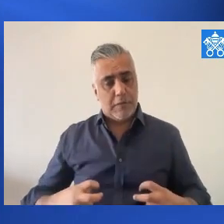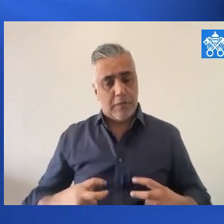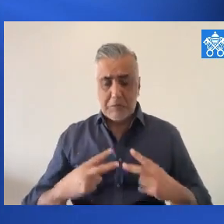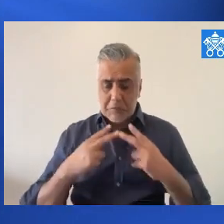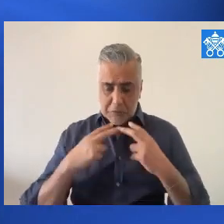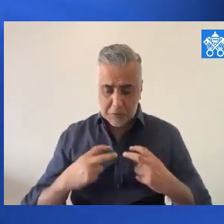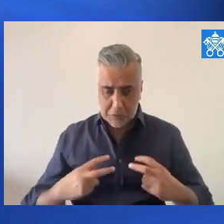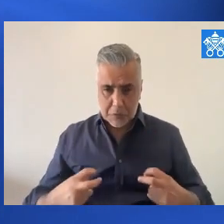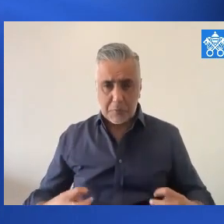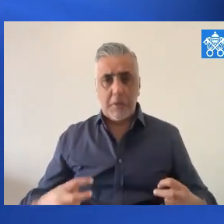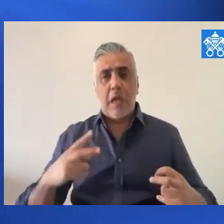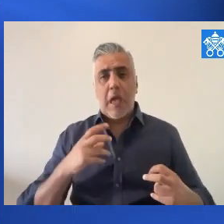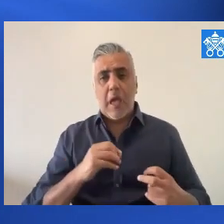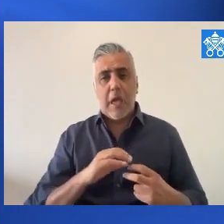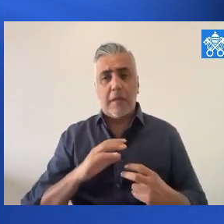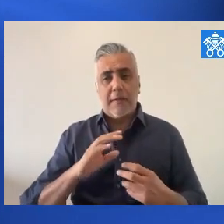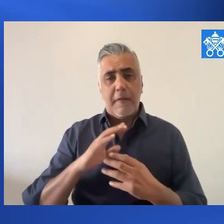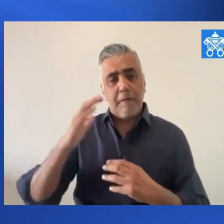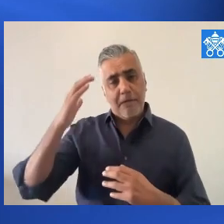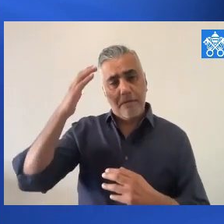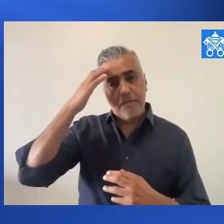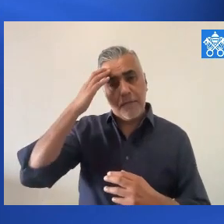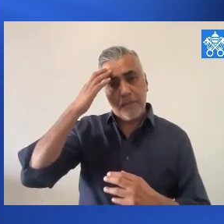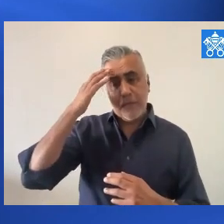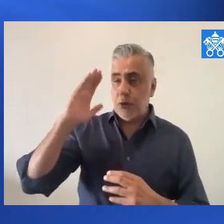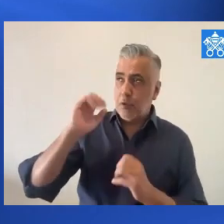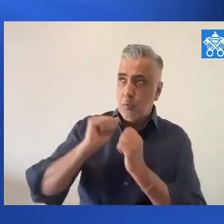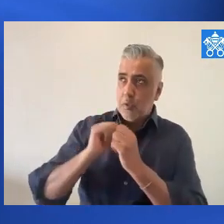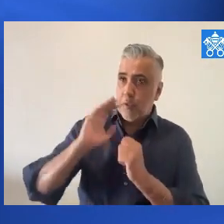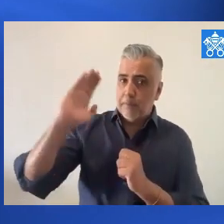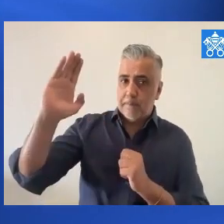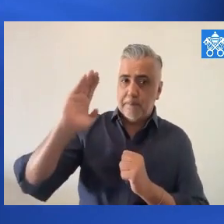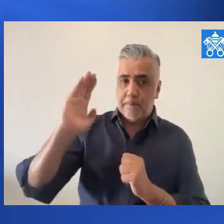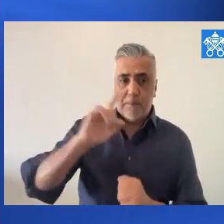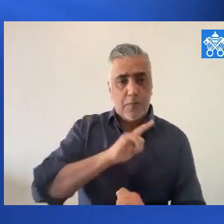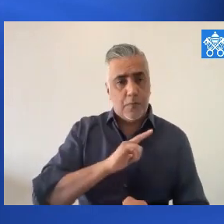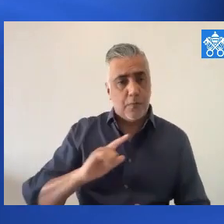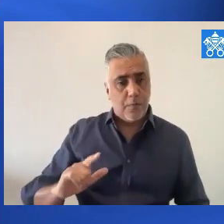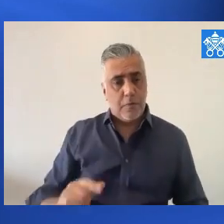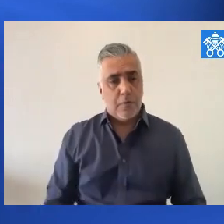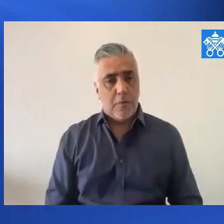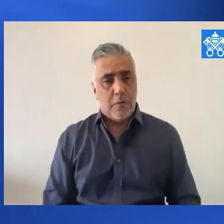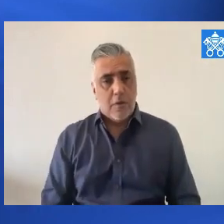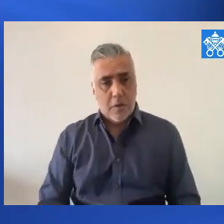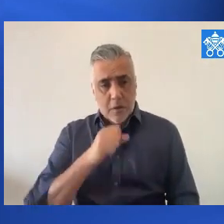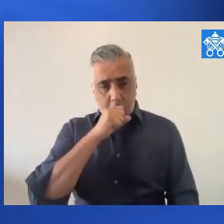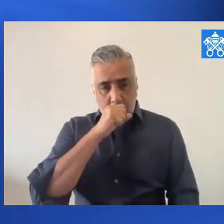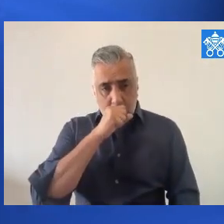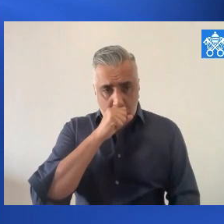of discernment, the elements of discernment and familiarity with the Lord.